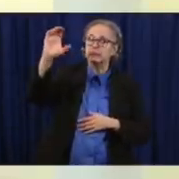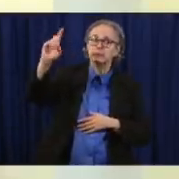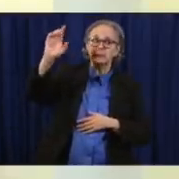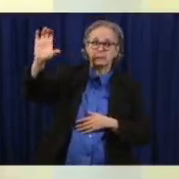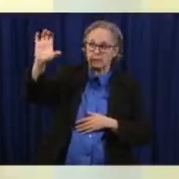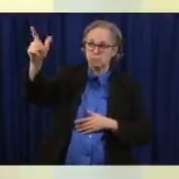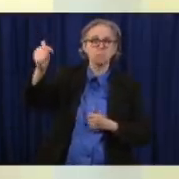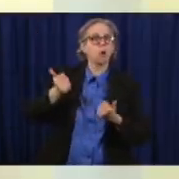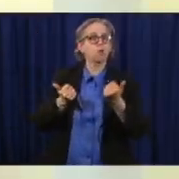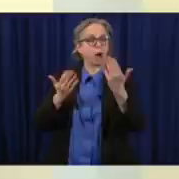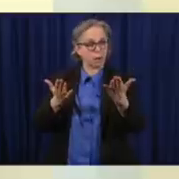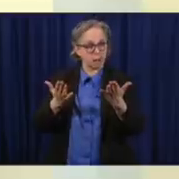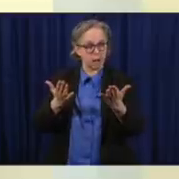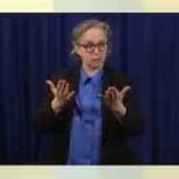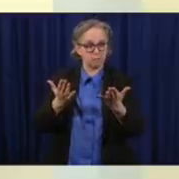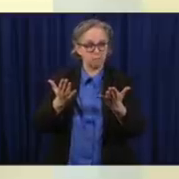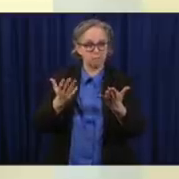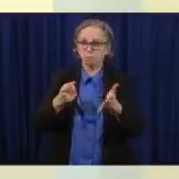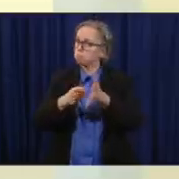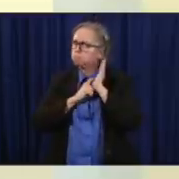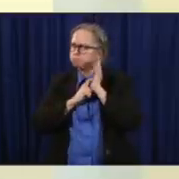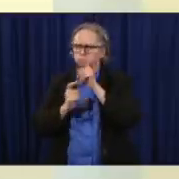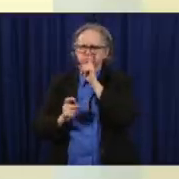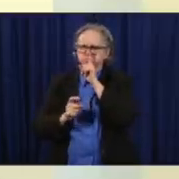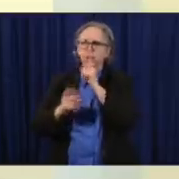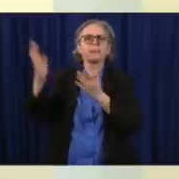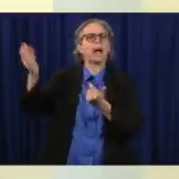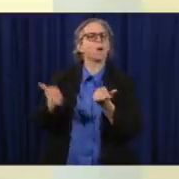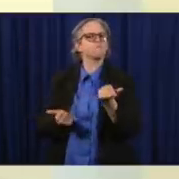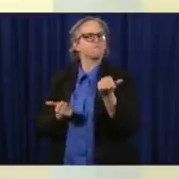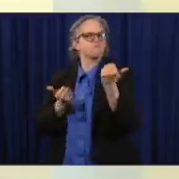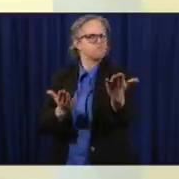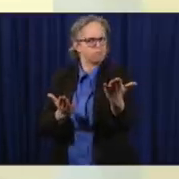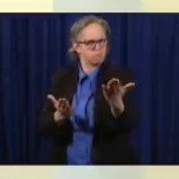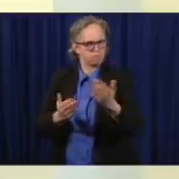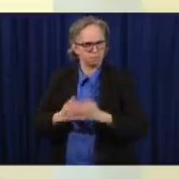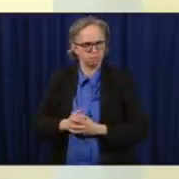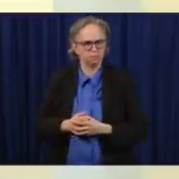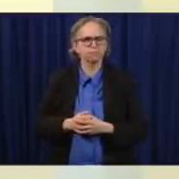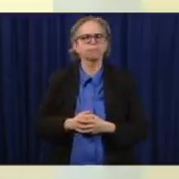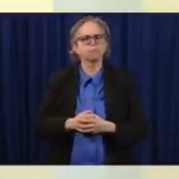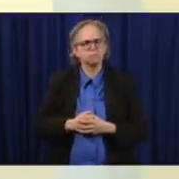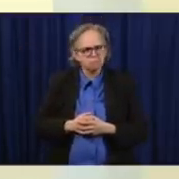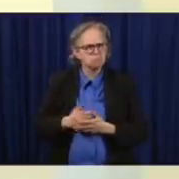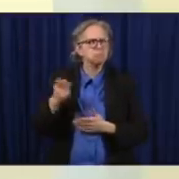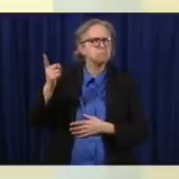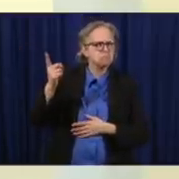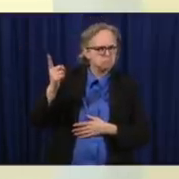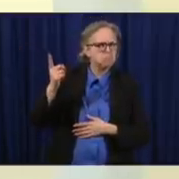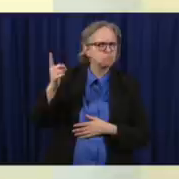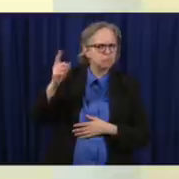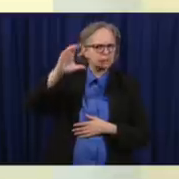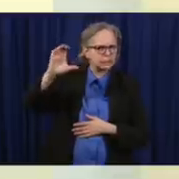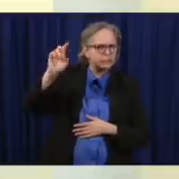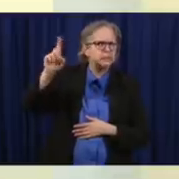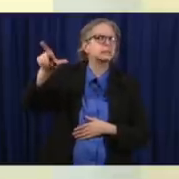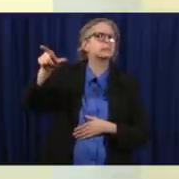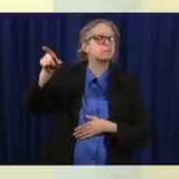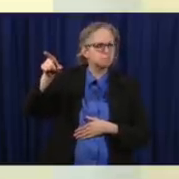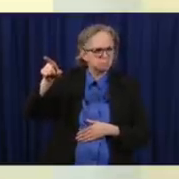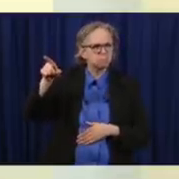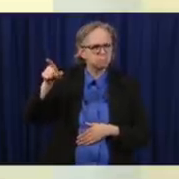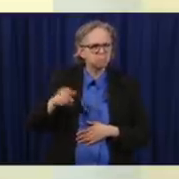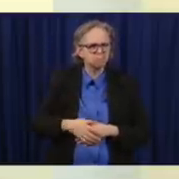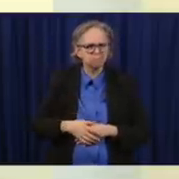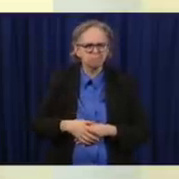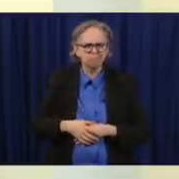mandating it, they're recommending it. What I looked at, and it's a lot like other public health things,